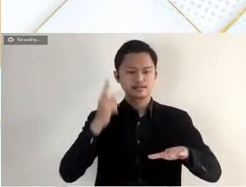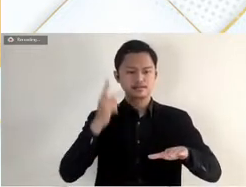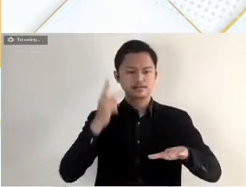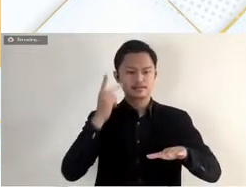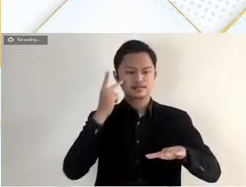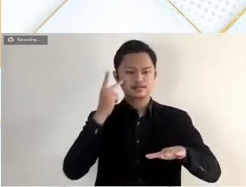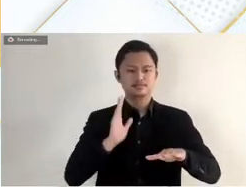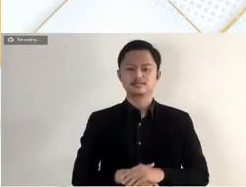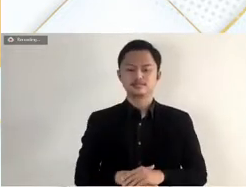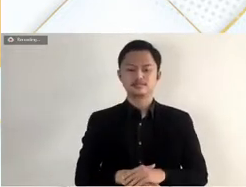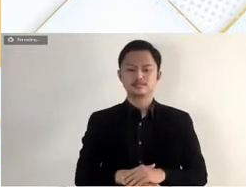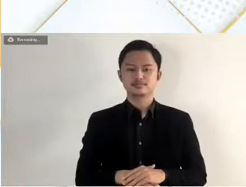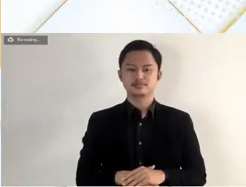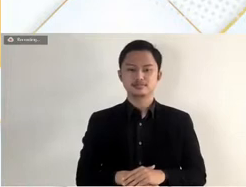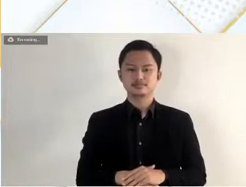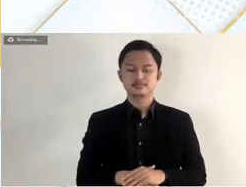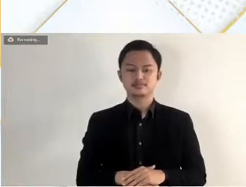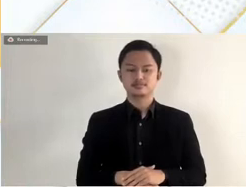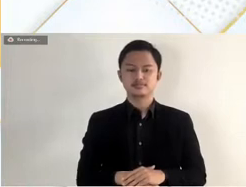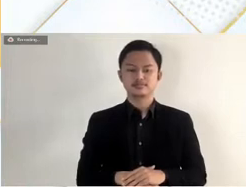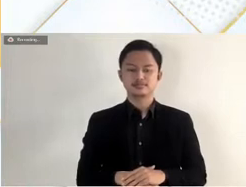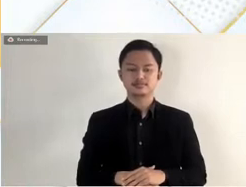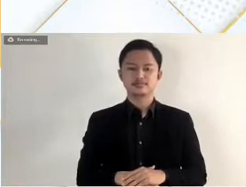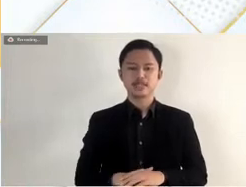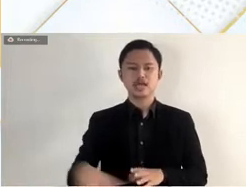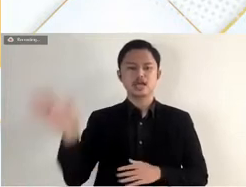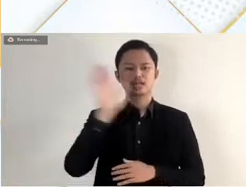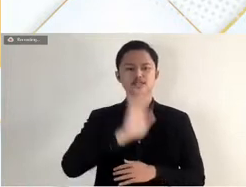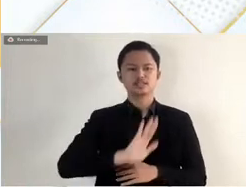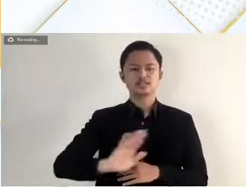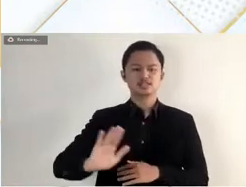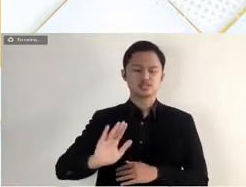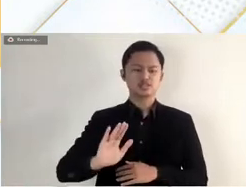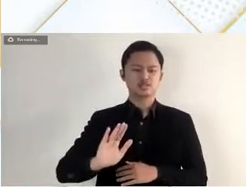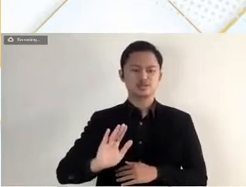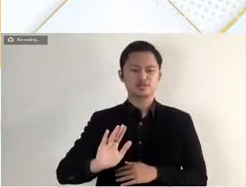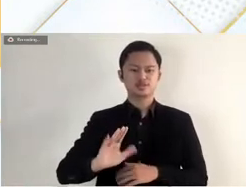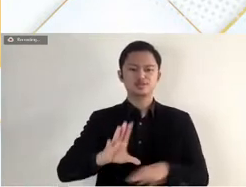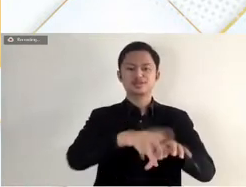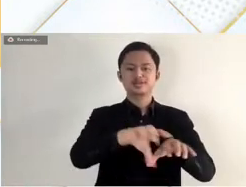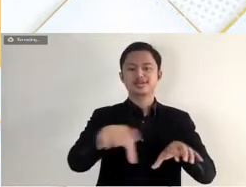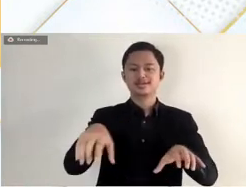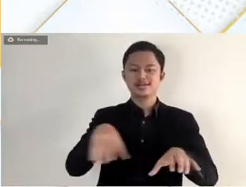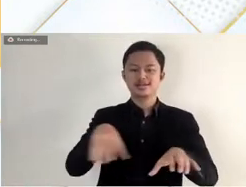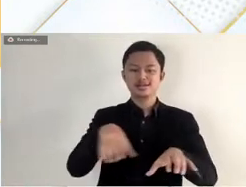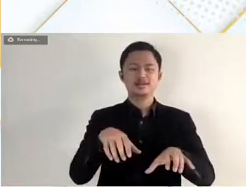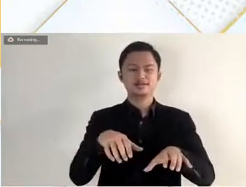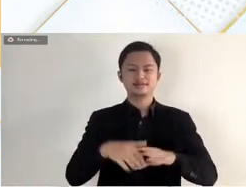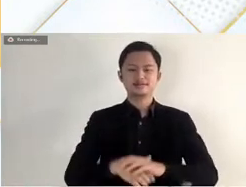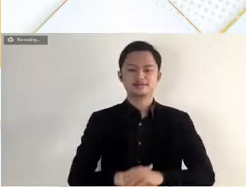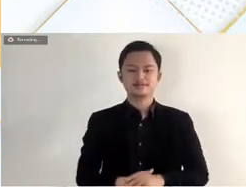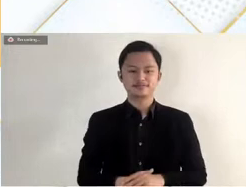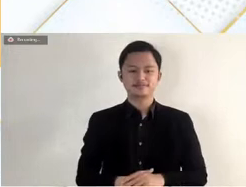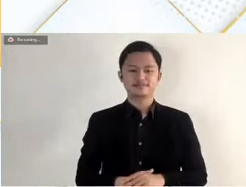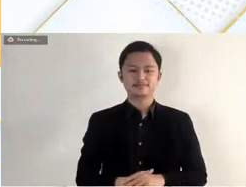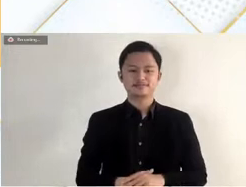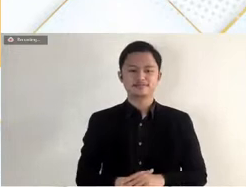they have been or are in currently in the major UN regions, the hotspots of the